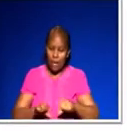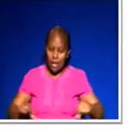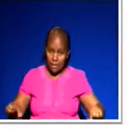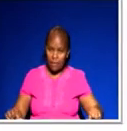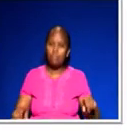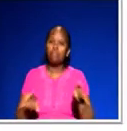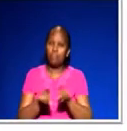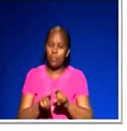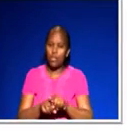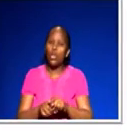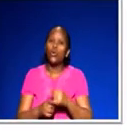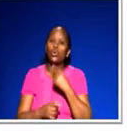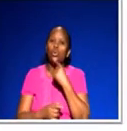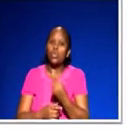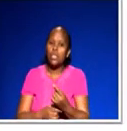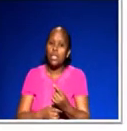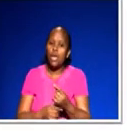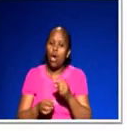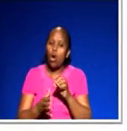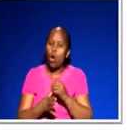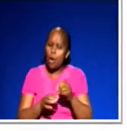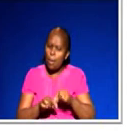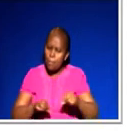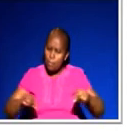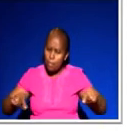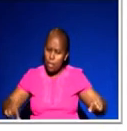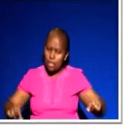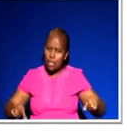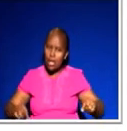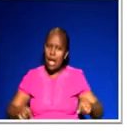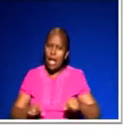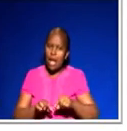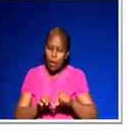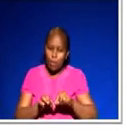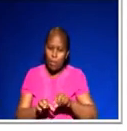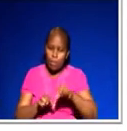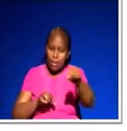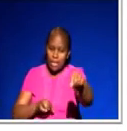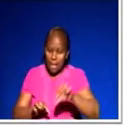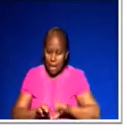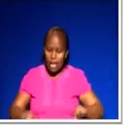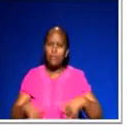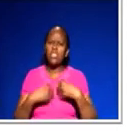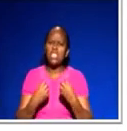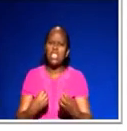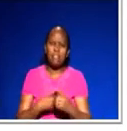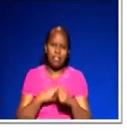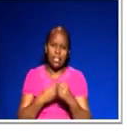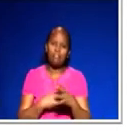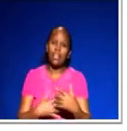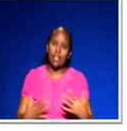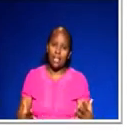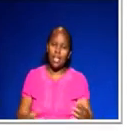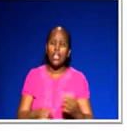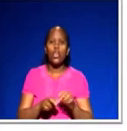to state or measure lengths of various objects. You are also going to